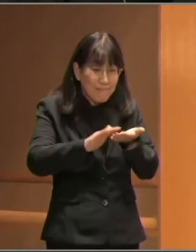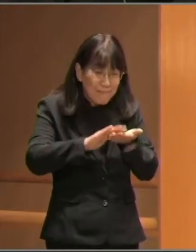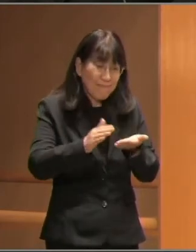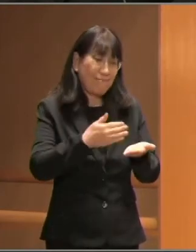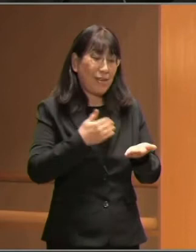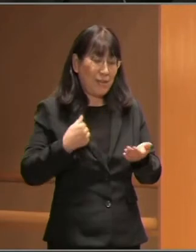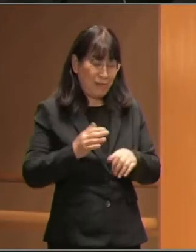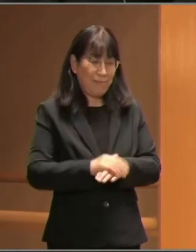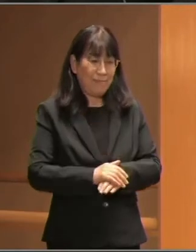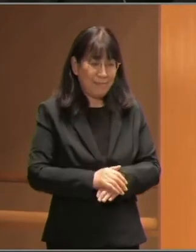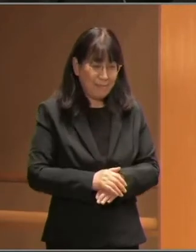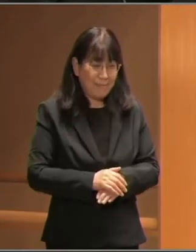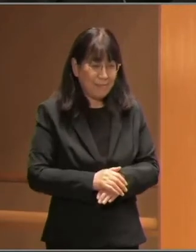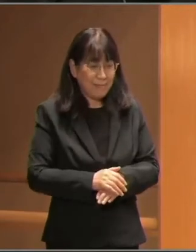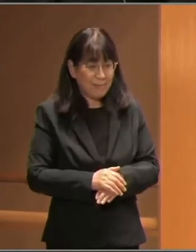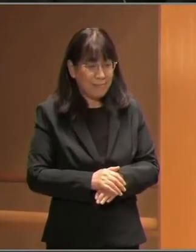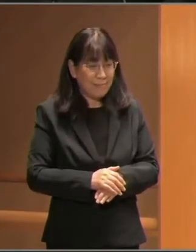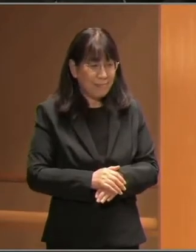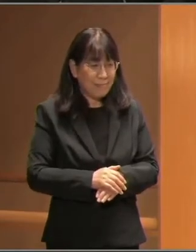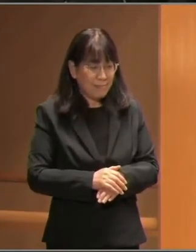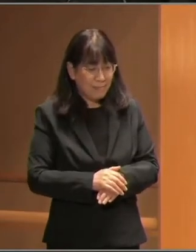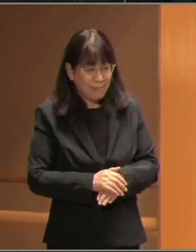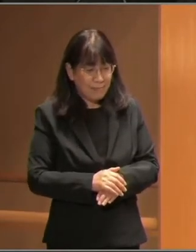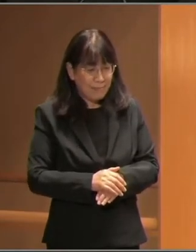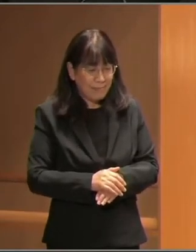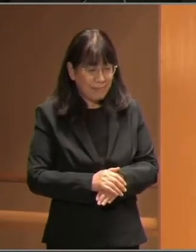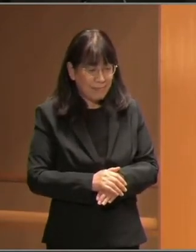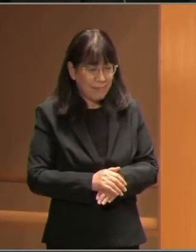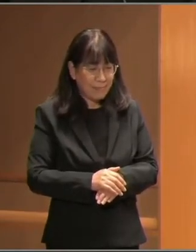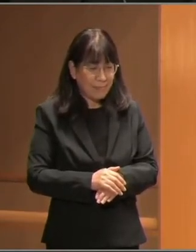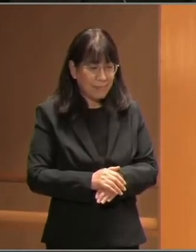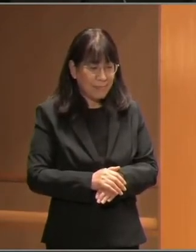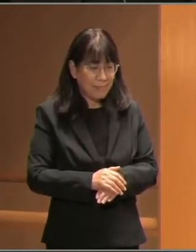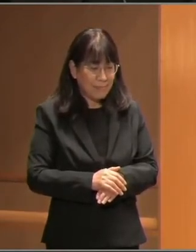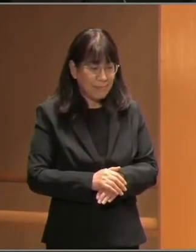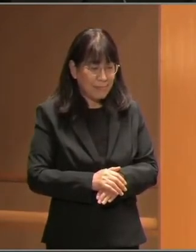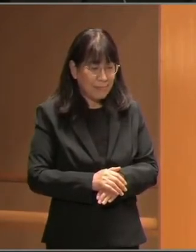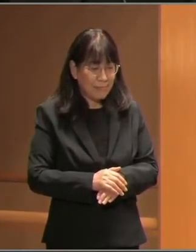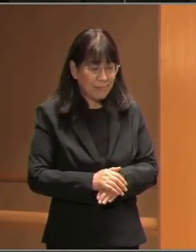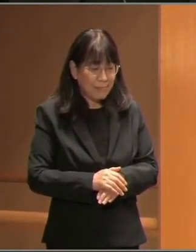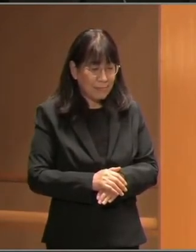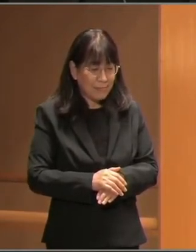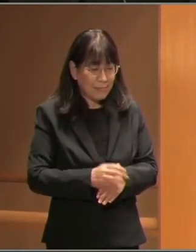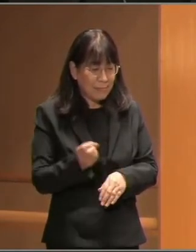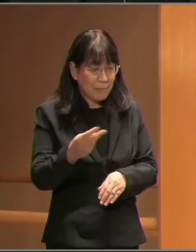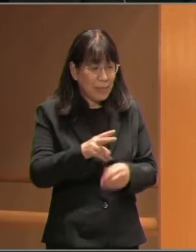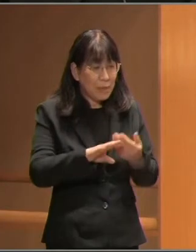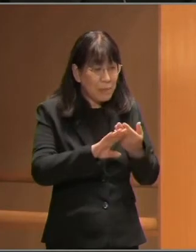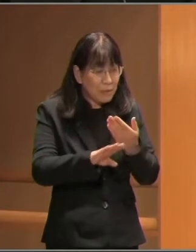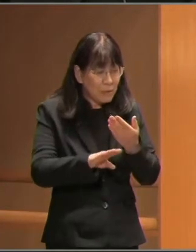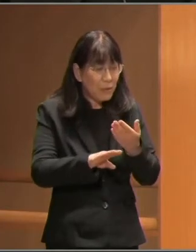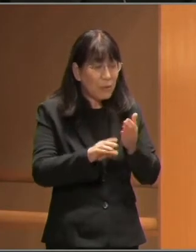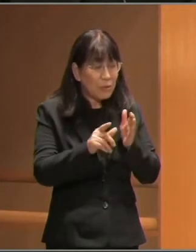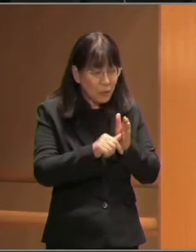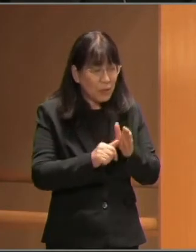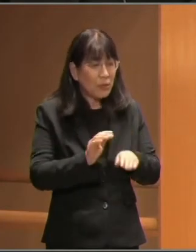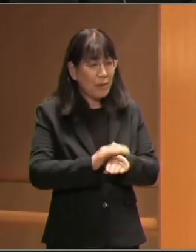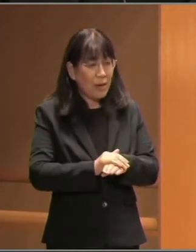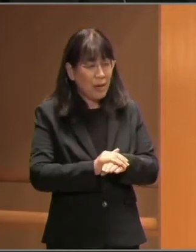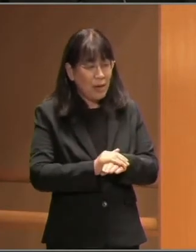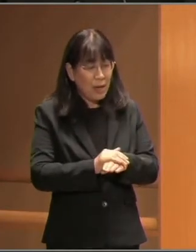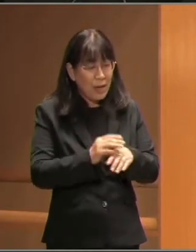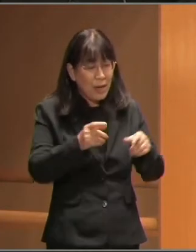vibrant output. And when we use the mulberry, the Kozo mulberry, the ink tends to